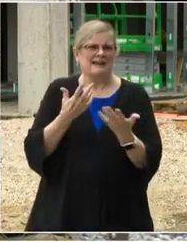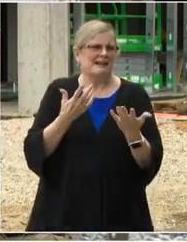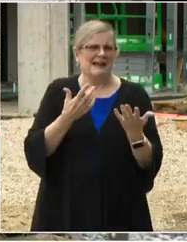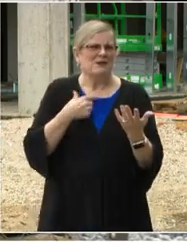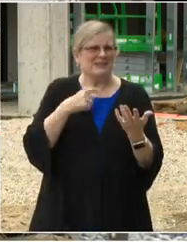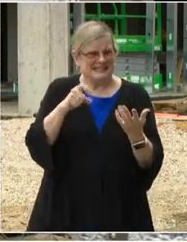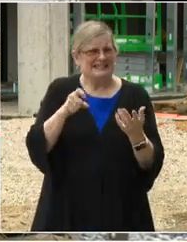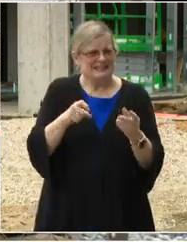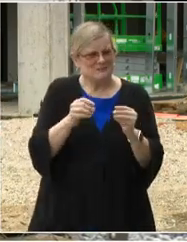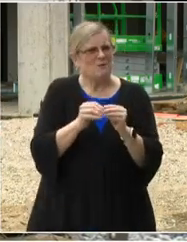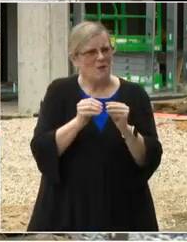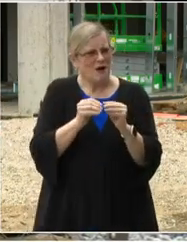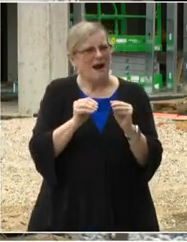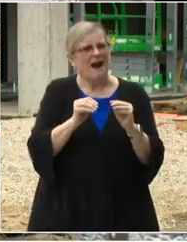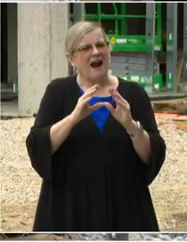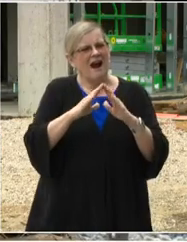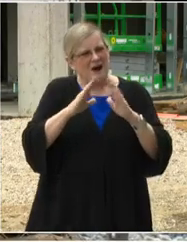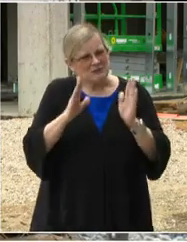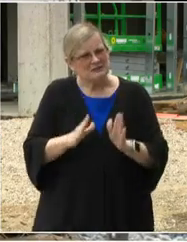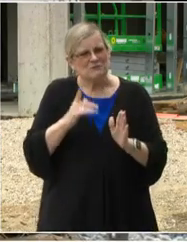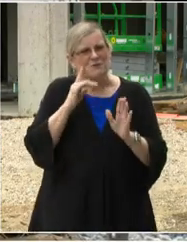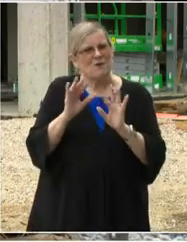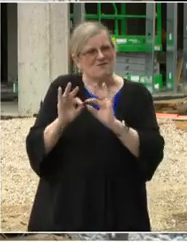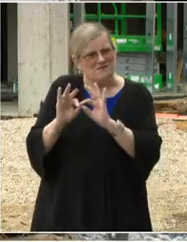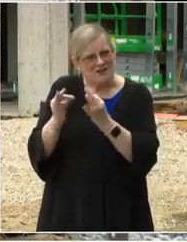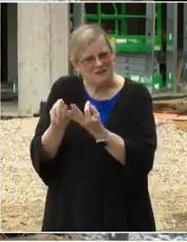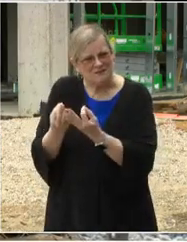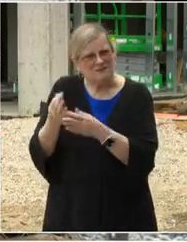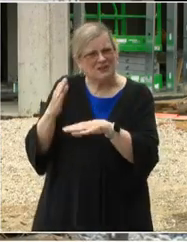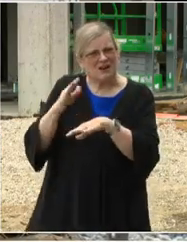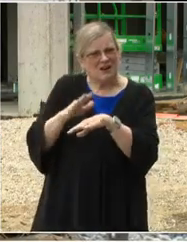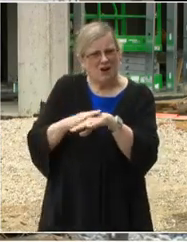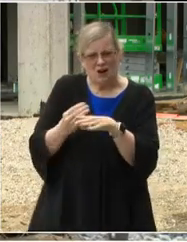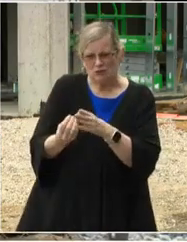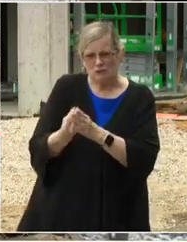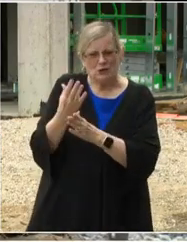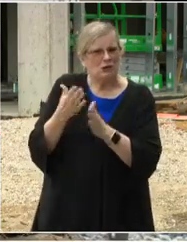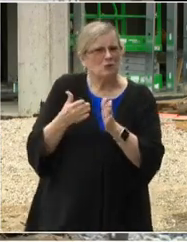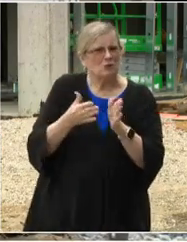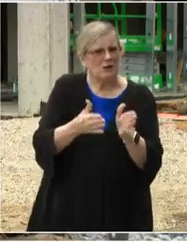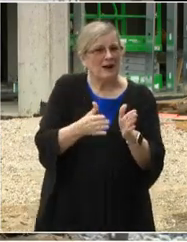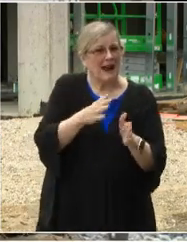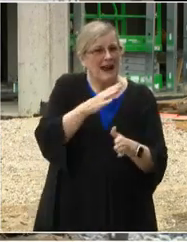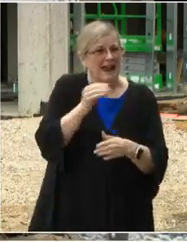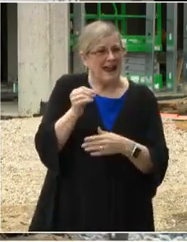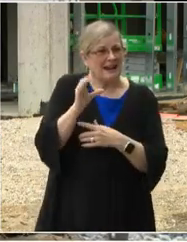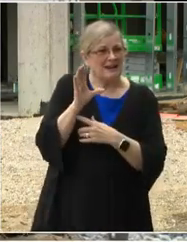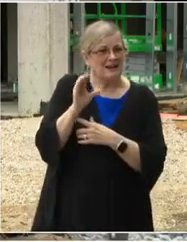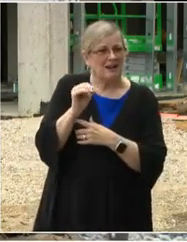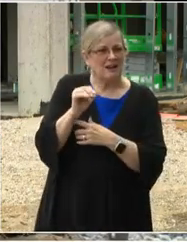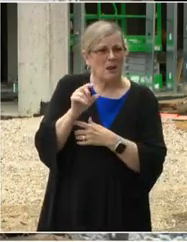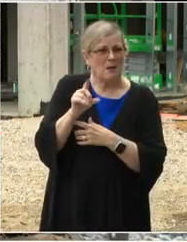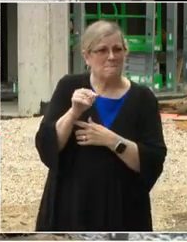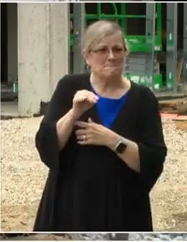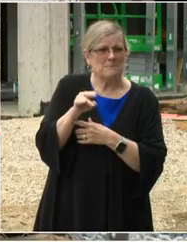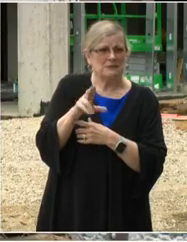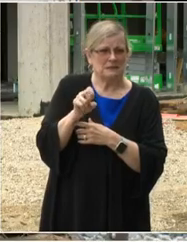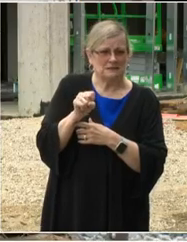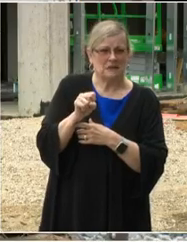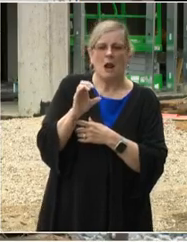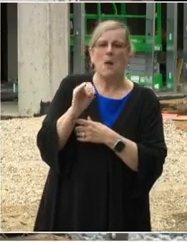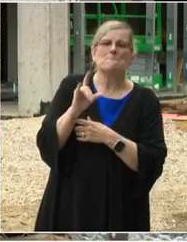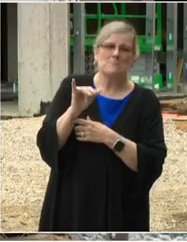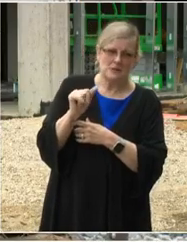more housing for families on Spring Road. We need it on Columbia Road. We need it on Morton Street. We need it